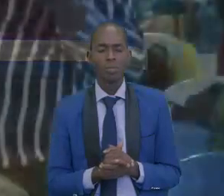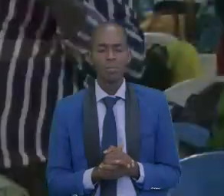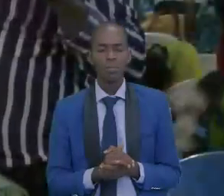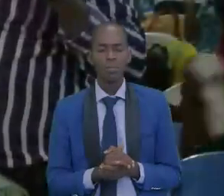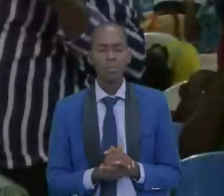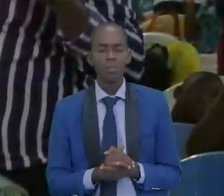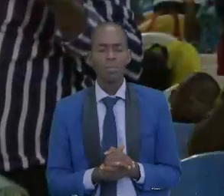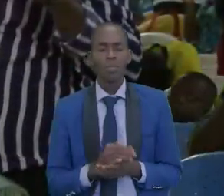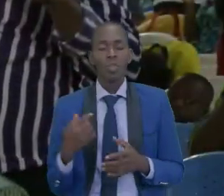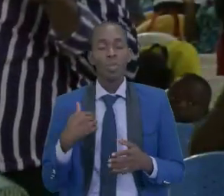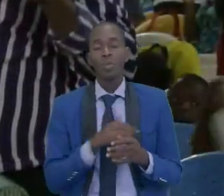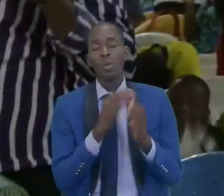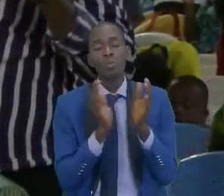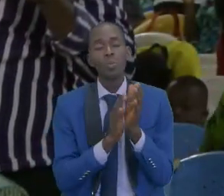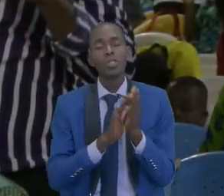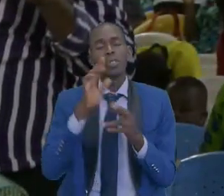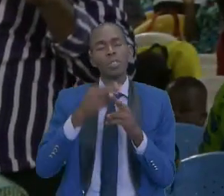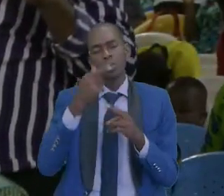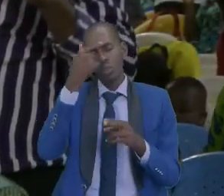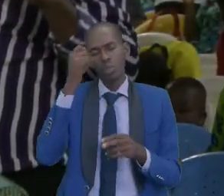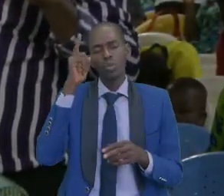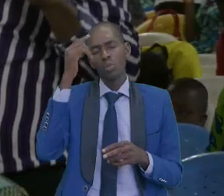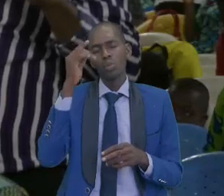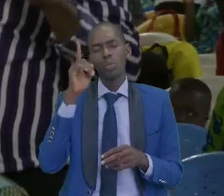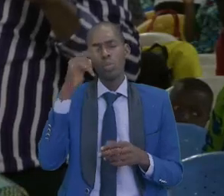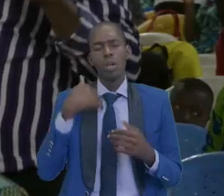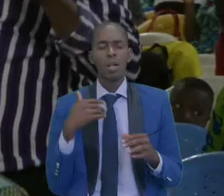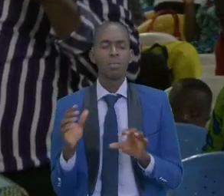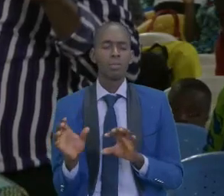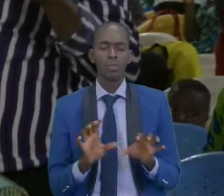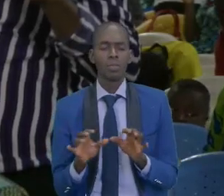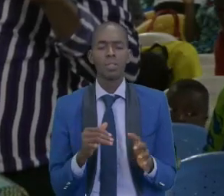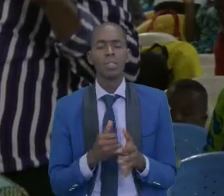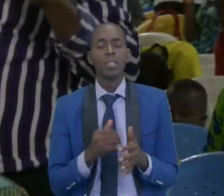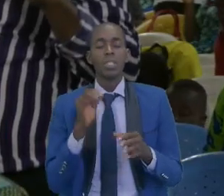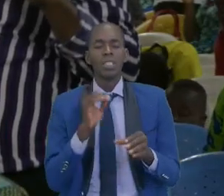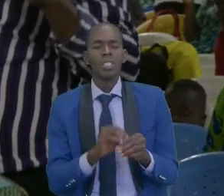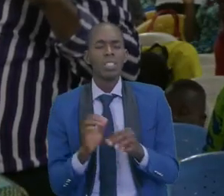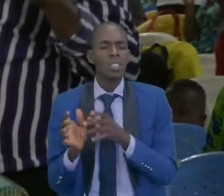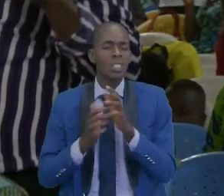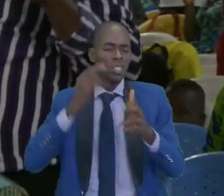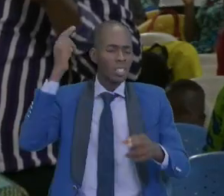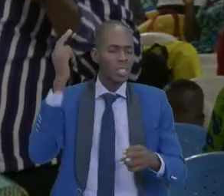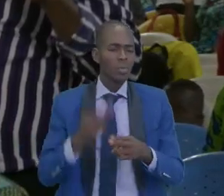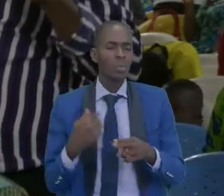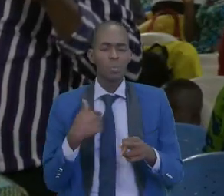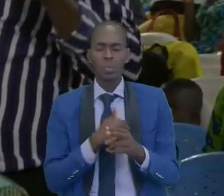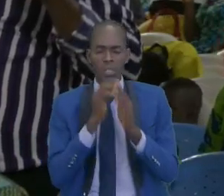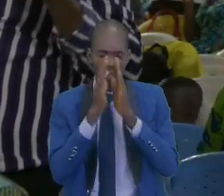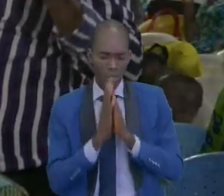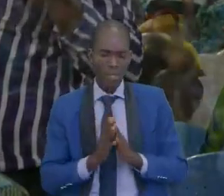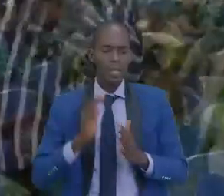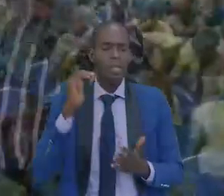We praise your name because we know you have done it. In Jesus' name we